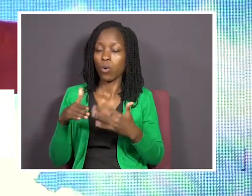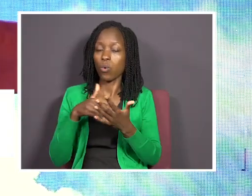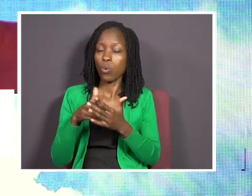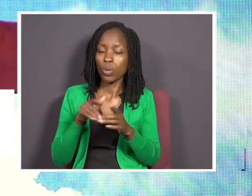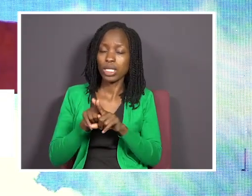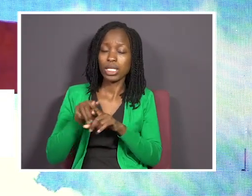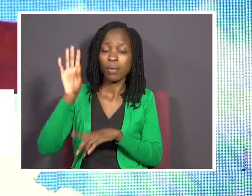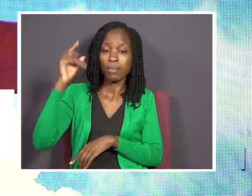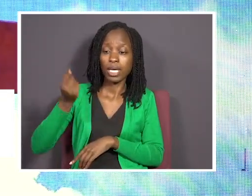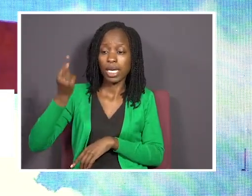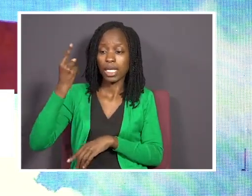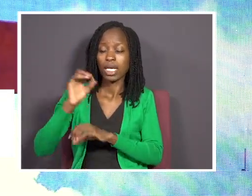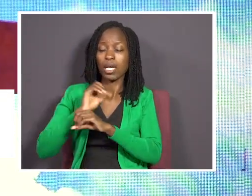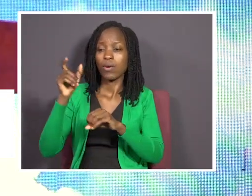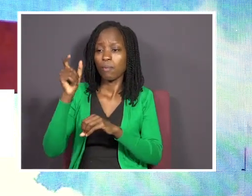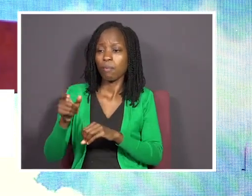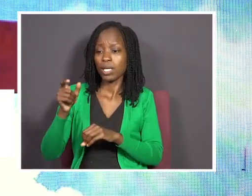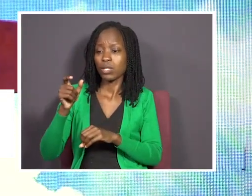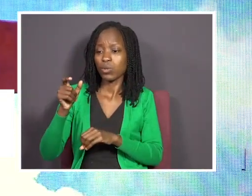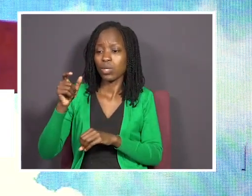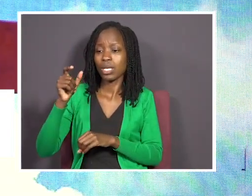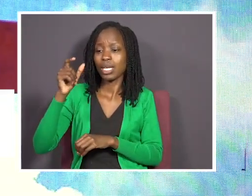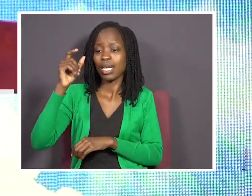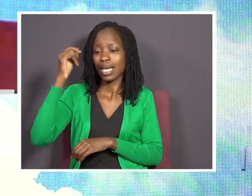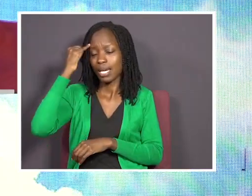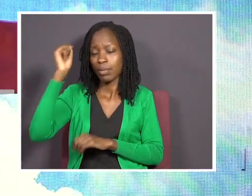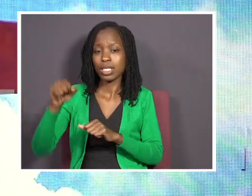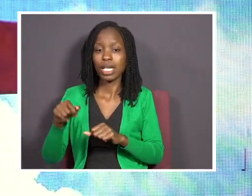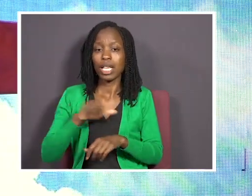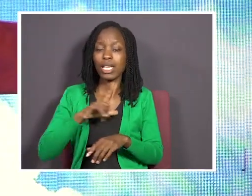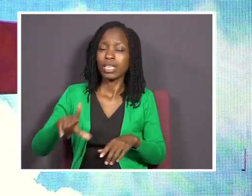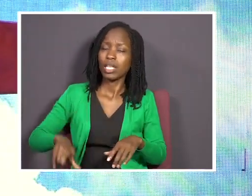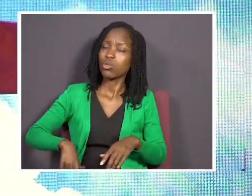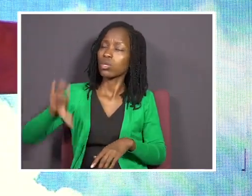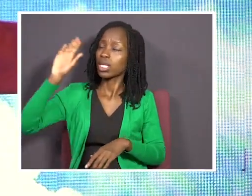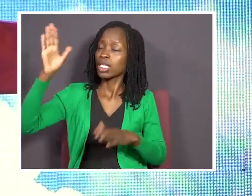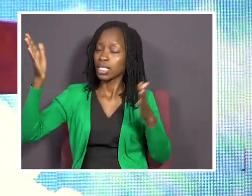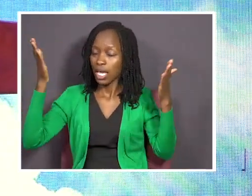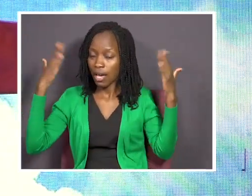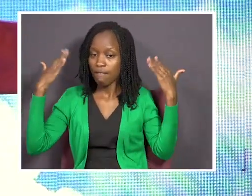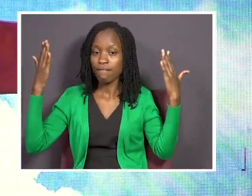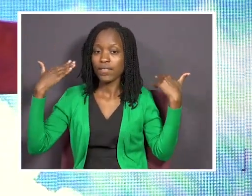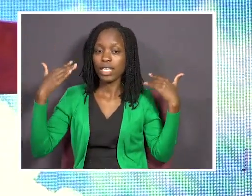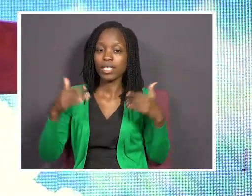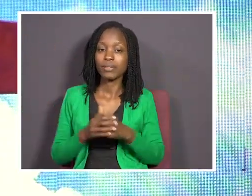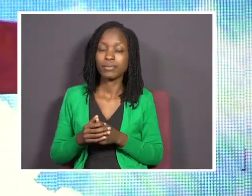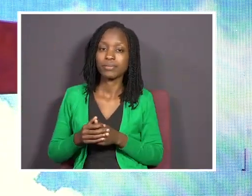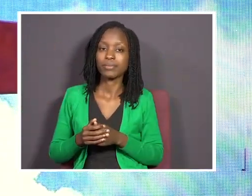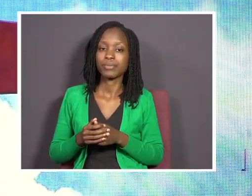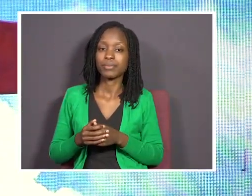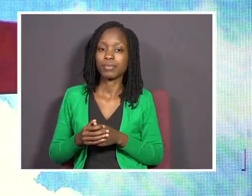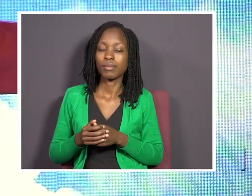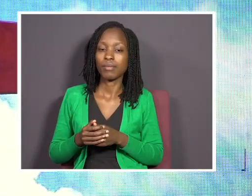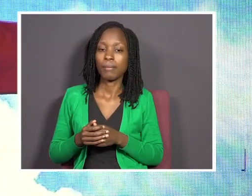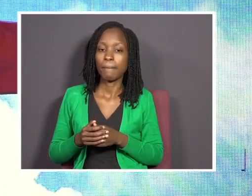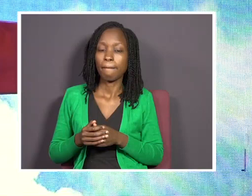his understanding no one can fathom. The Lord is the everlasting God. He is not